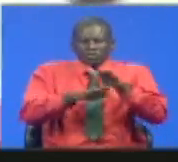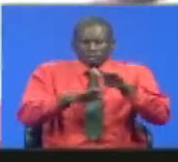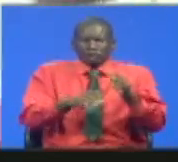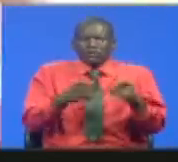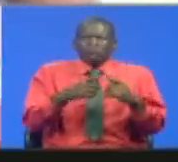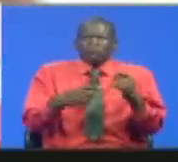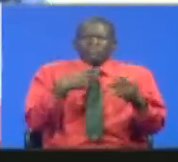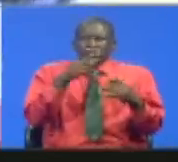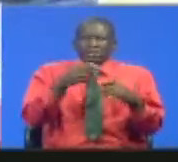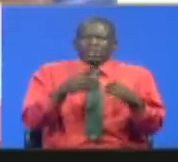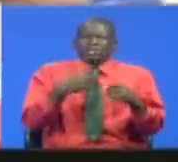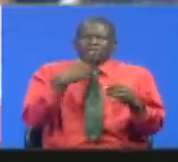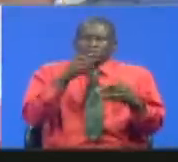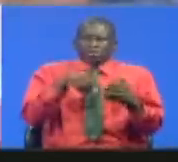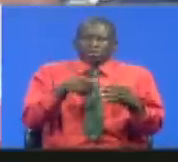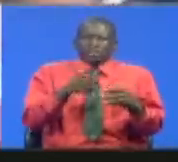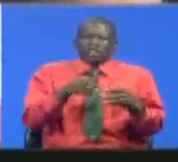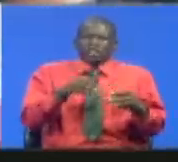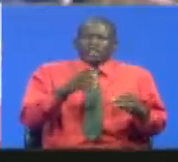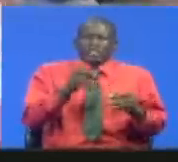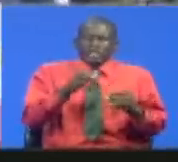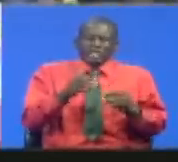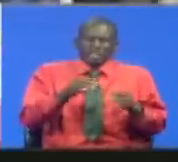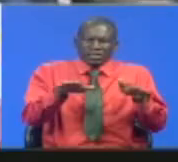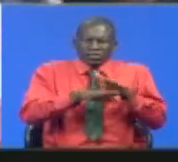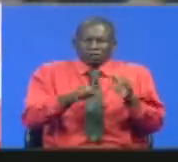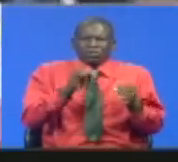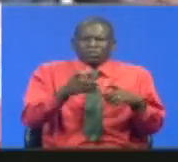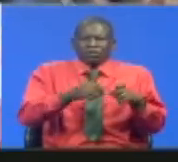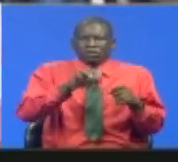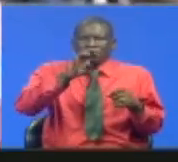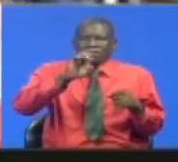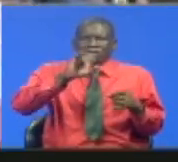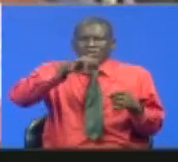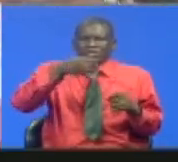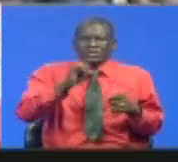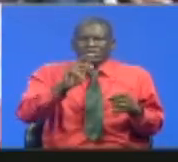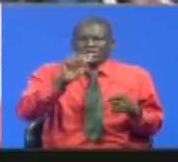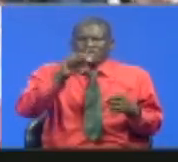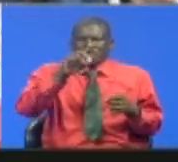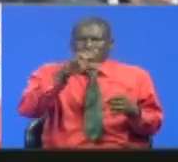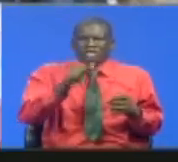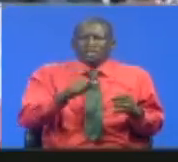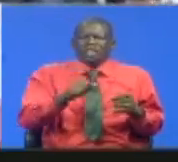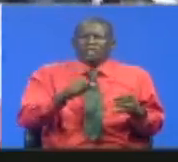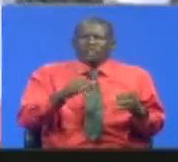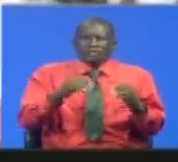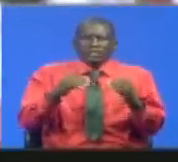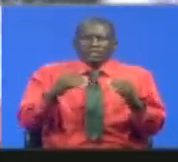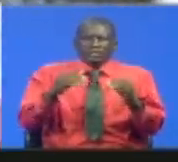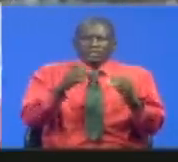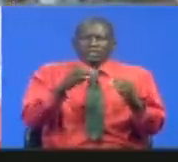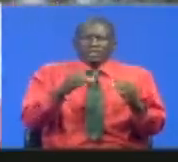from the Mijikenda community whose elders were looking at the suitable candidate. The Vibrant Democratic Party is not fronting